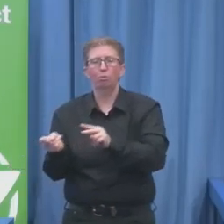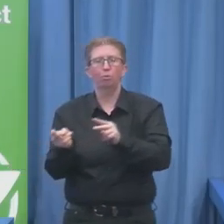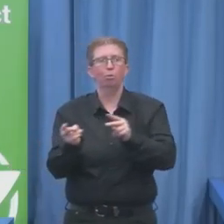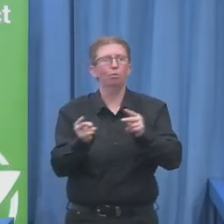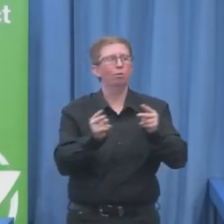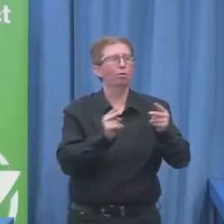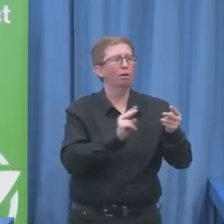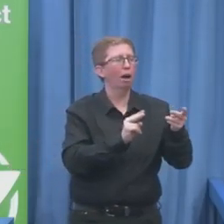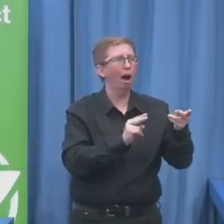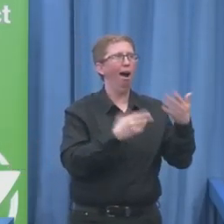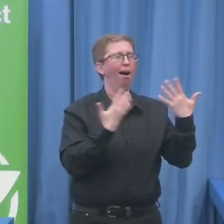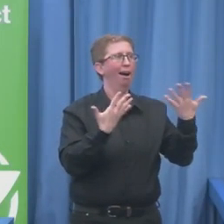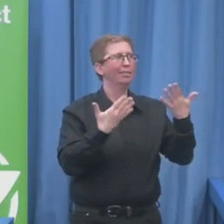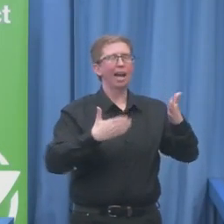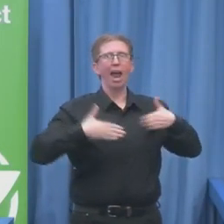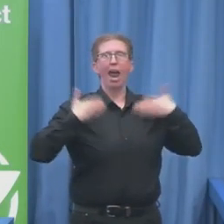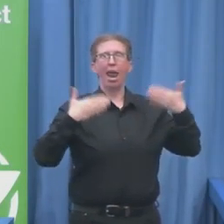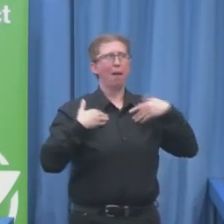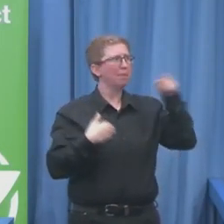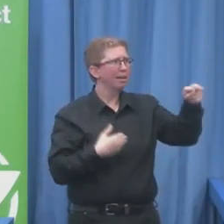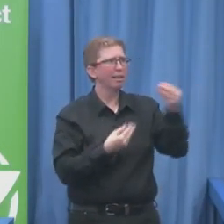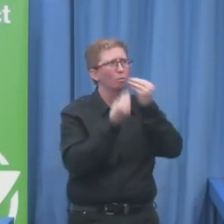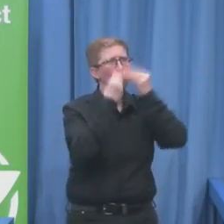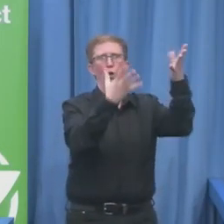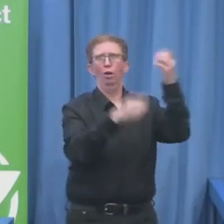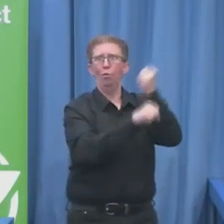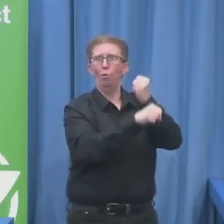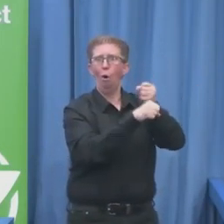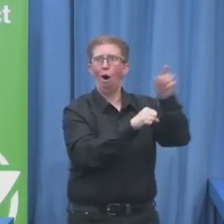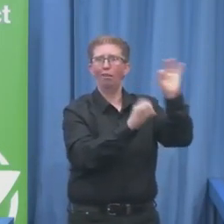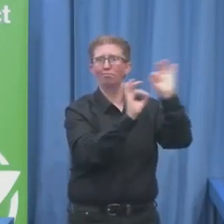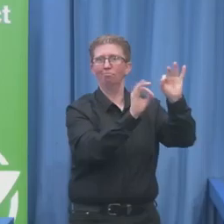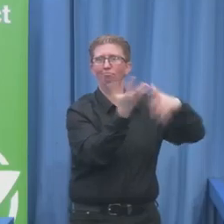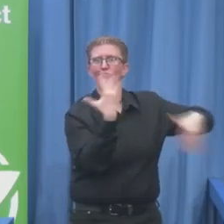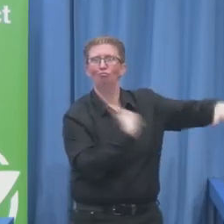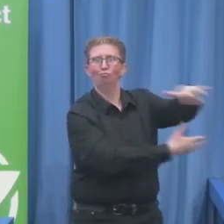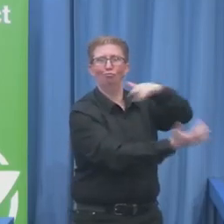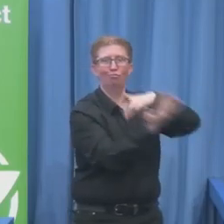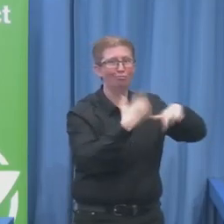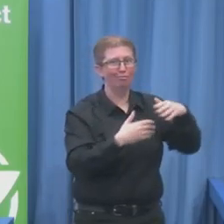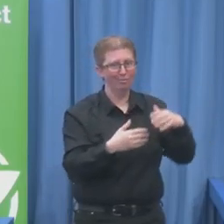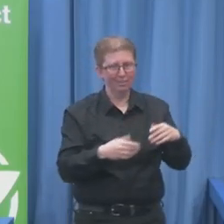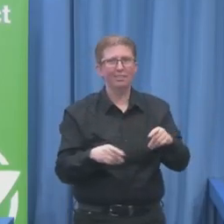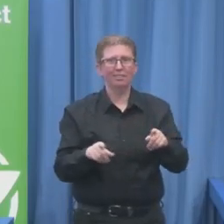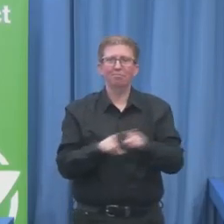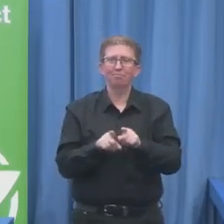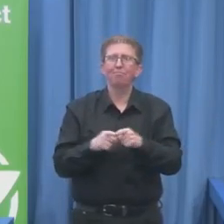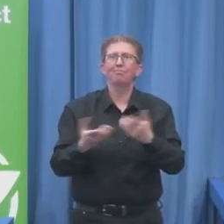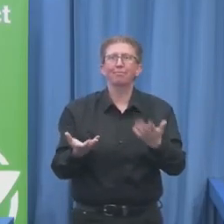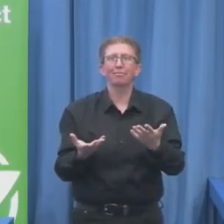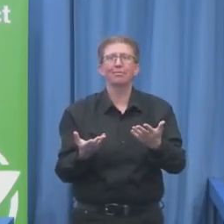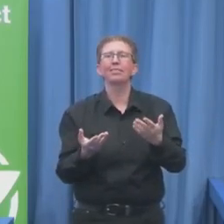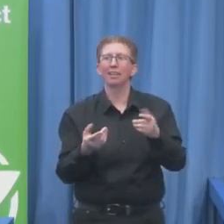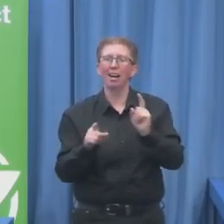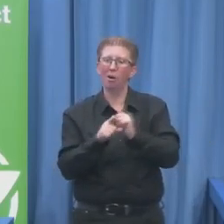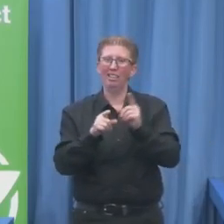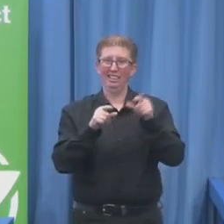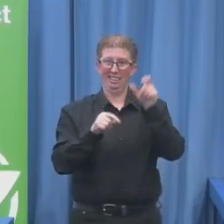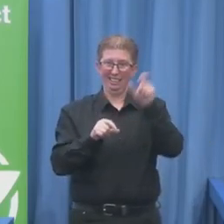transition models that, people transition into training modules.